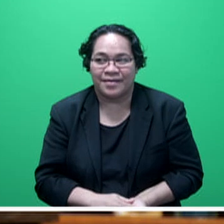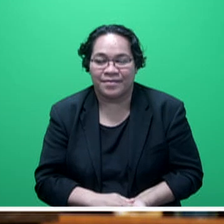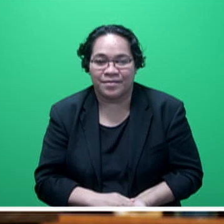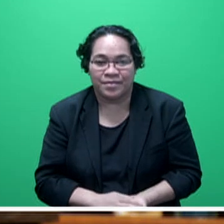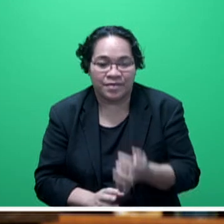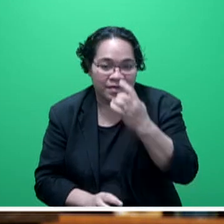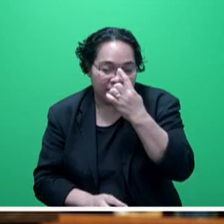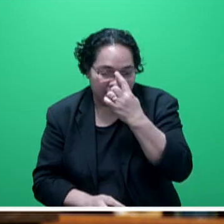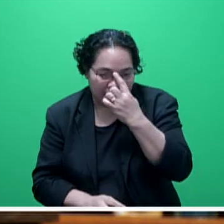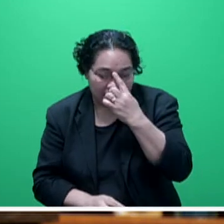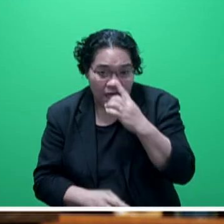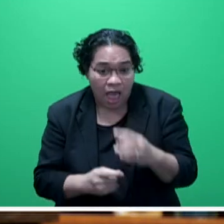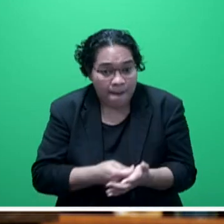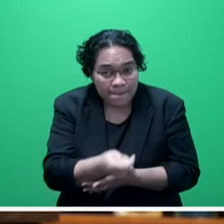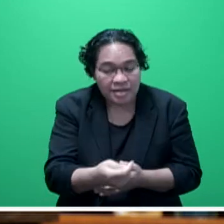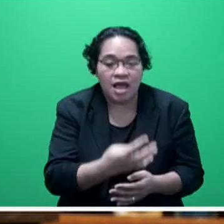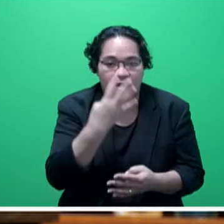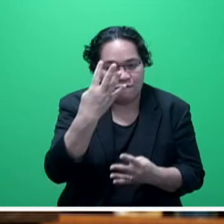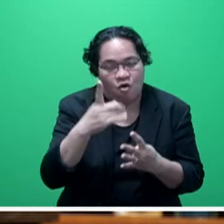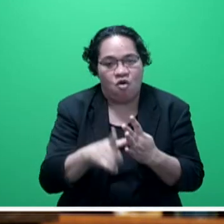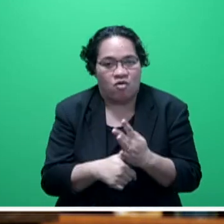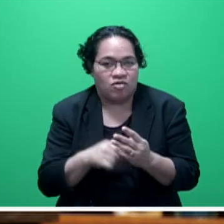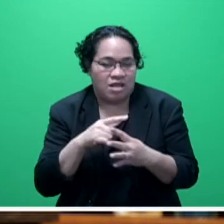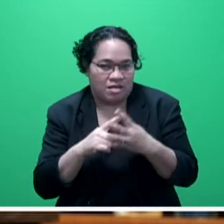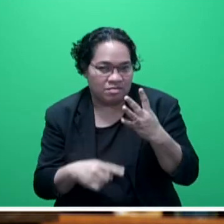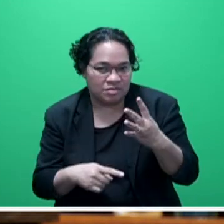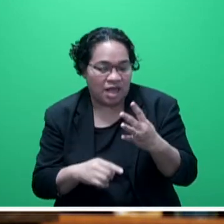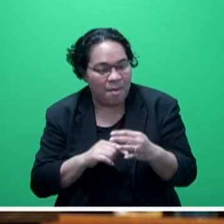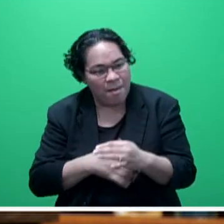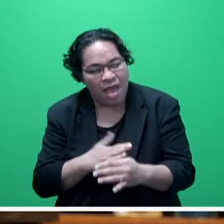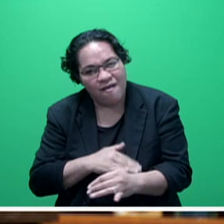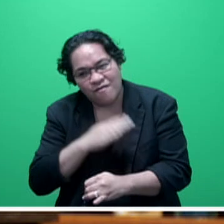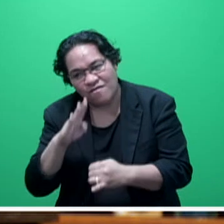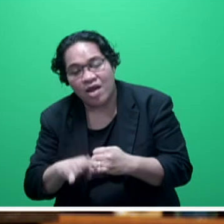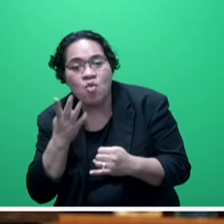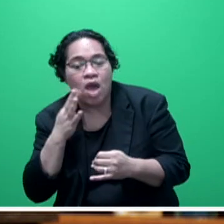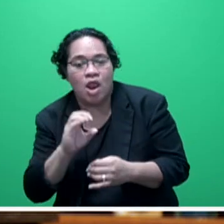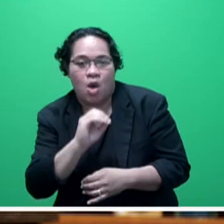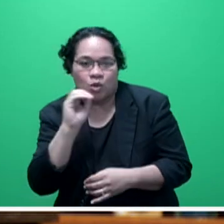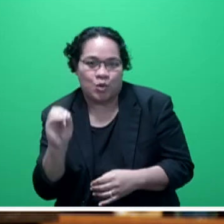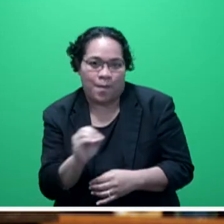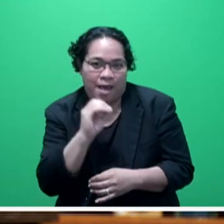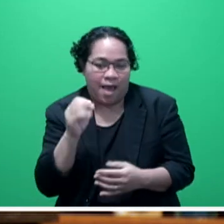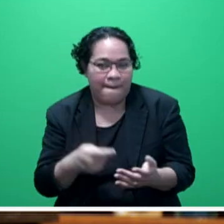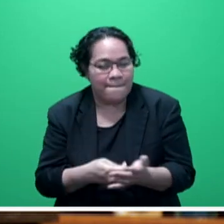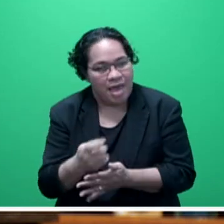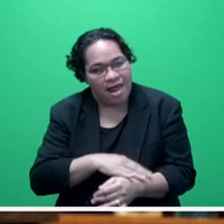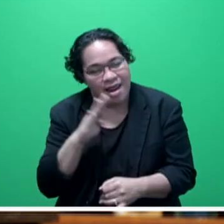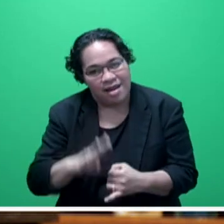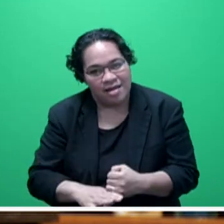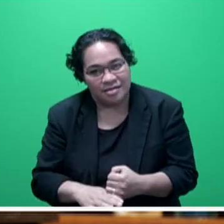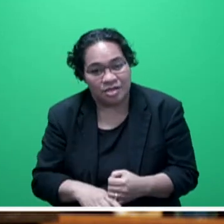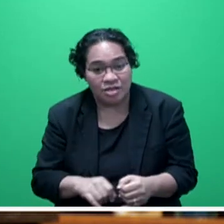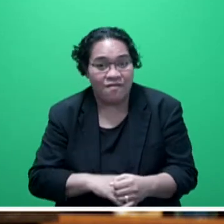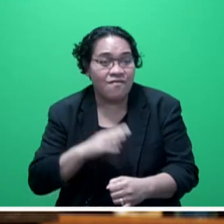Payments are in 4 stages, and the final payment is normally made in October. So the final payment will